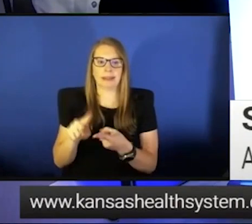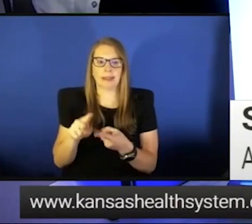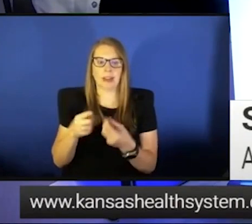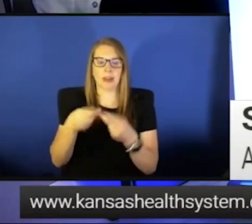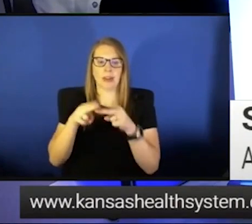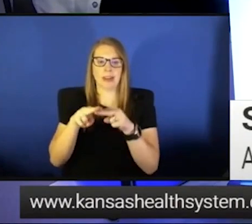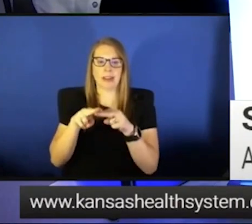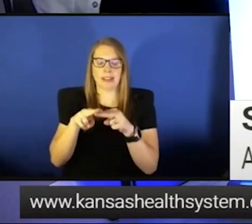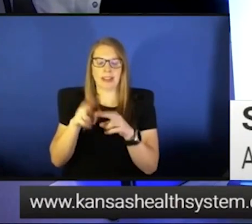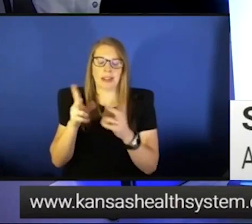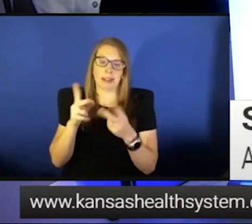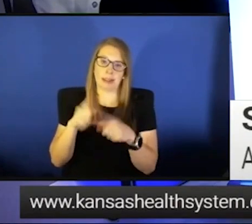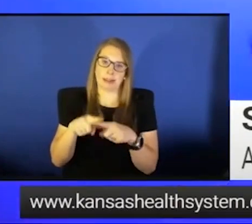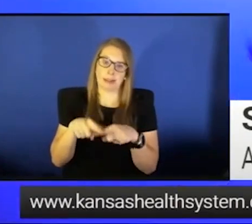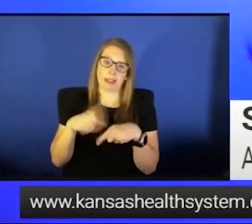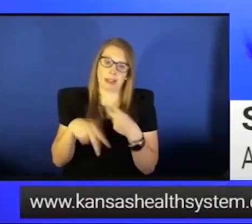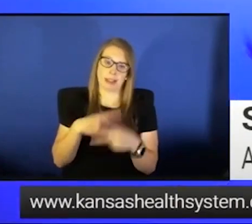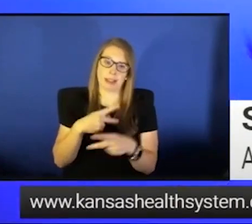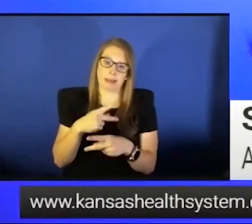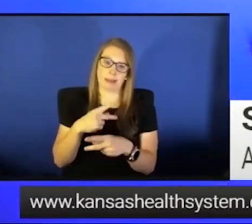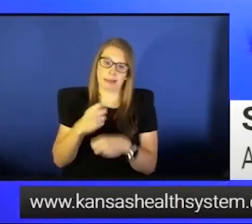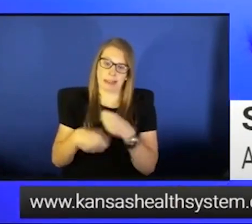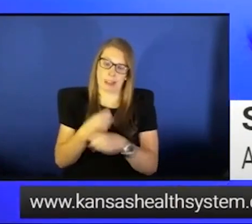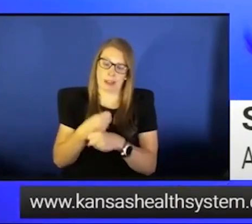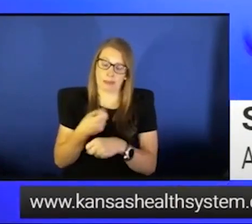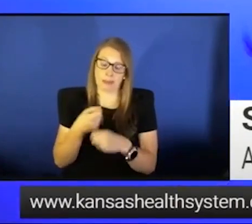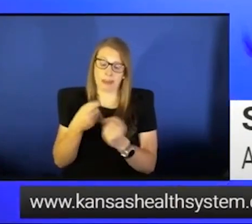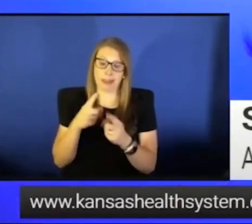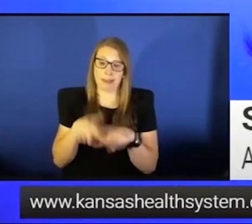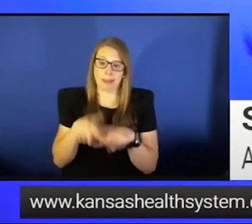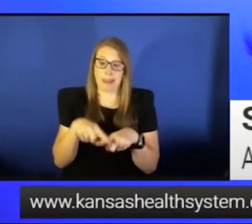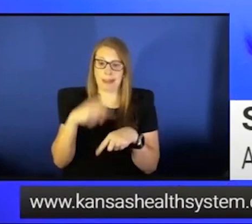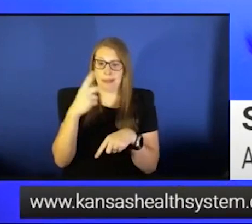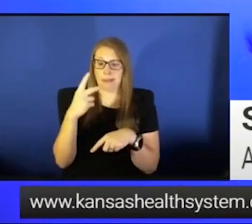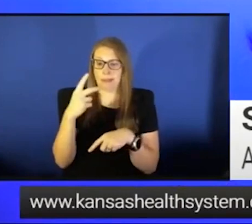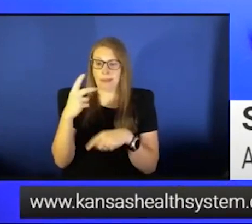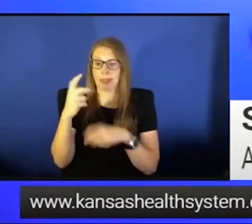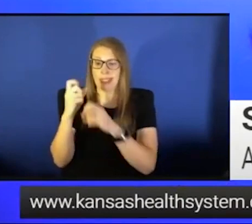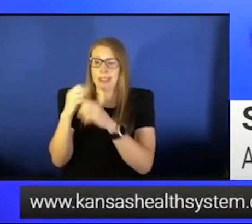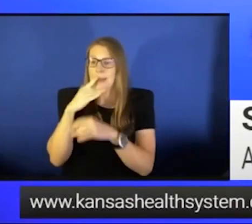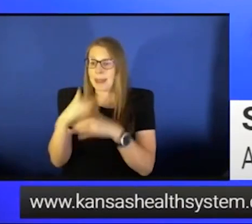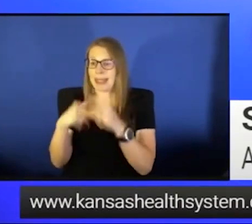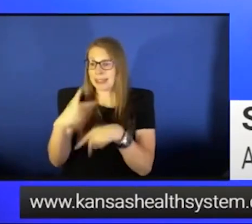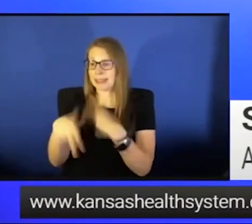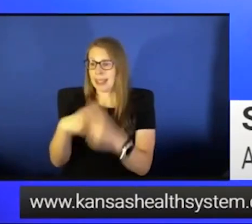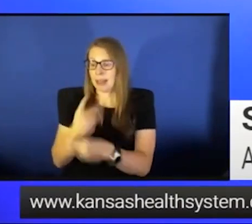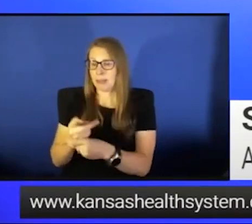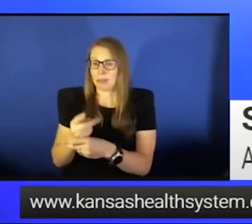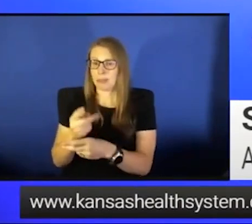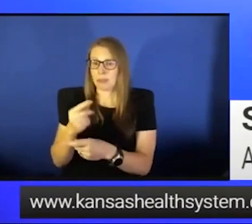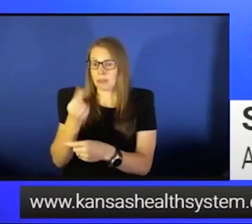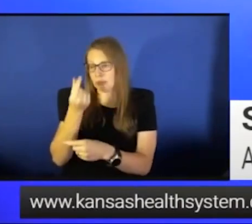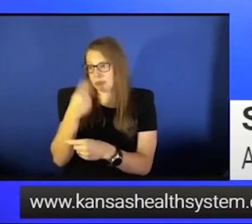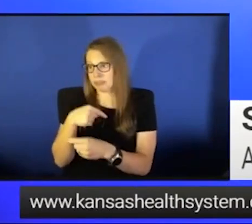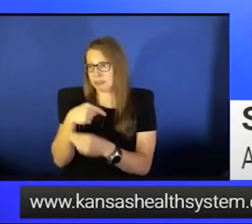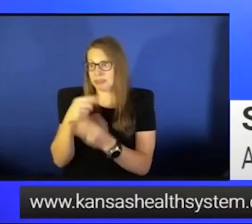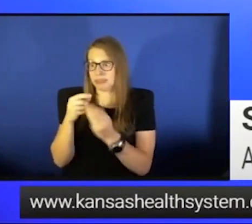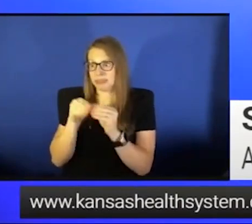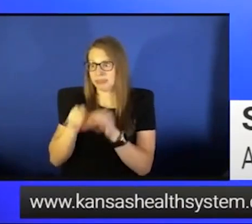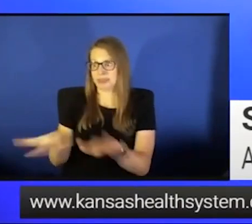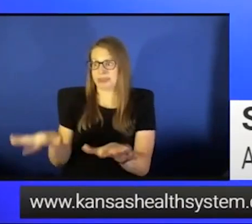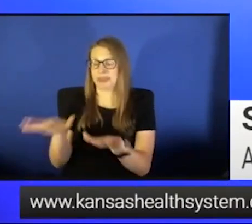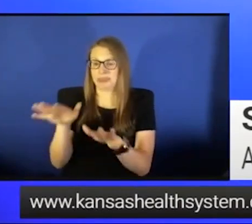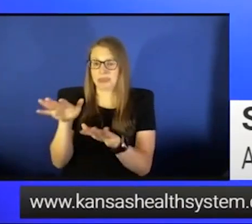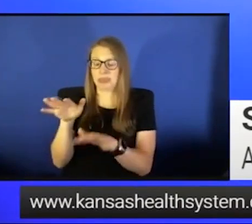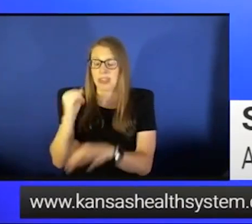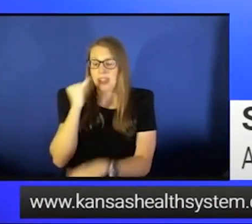Well, and it depends on what kind of stroke too, because for hemorrhagic stroke, that's the bleeding type of stroke. Oftentimes if somebody has cardiovascular risk